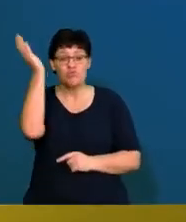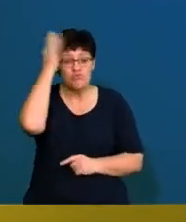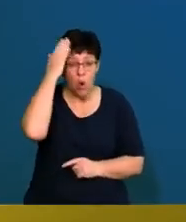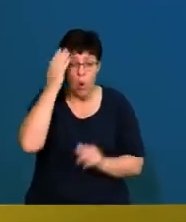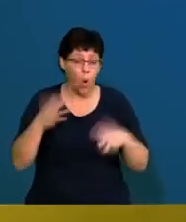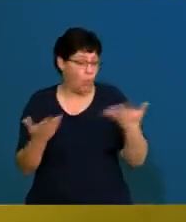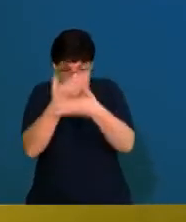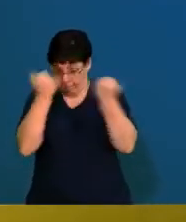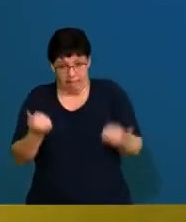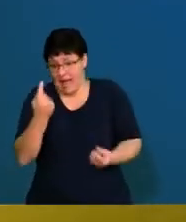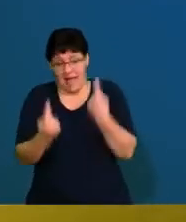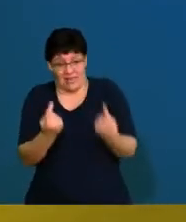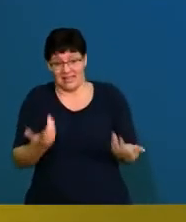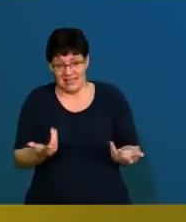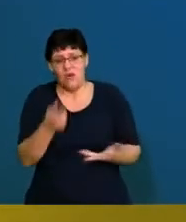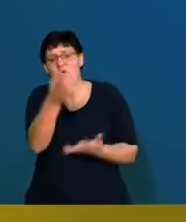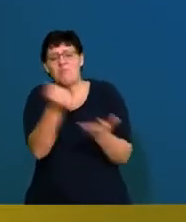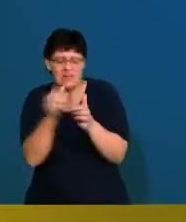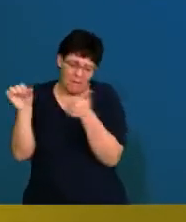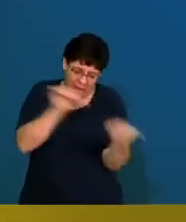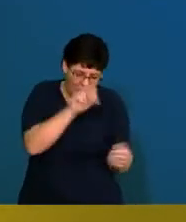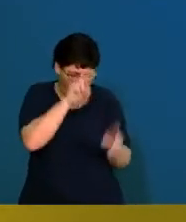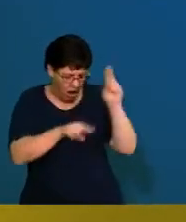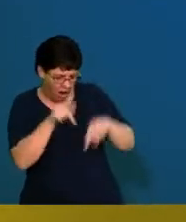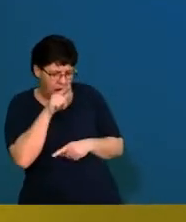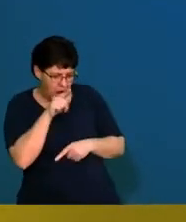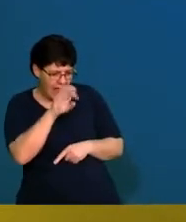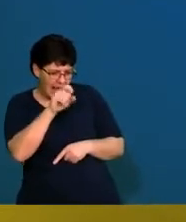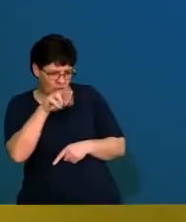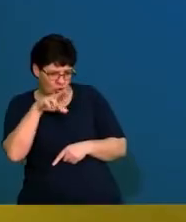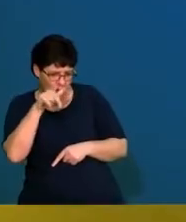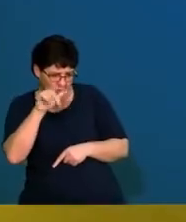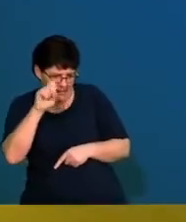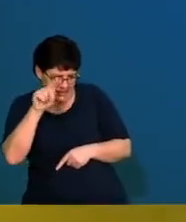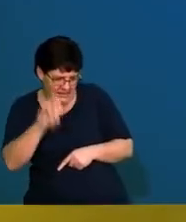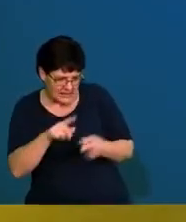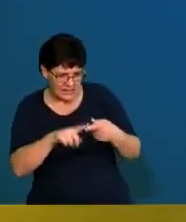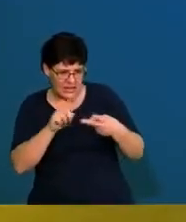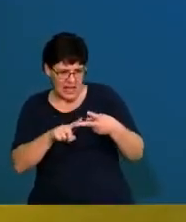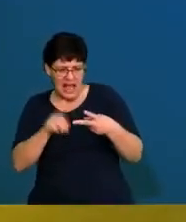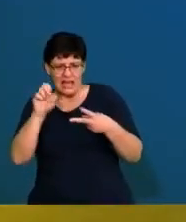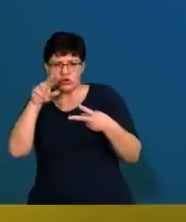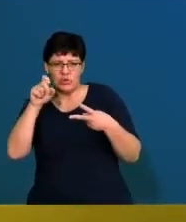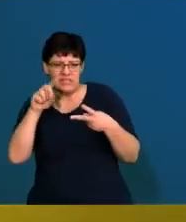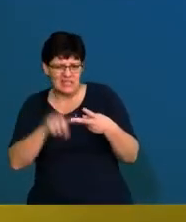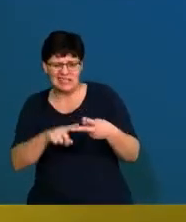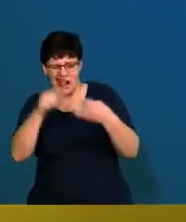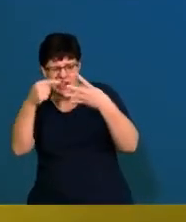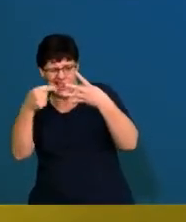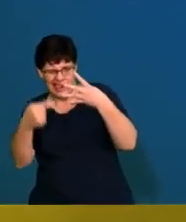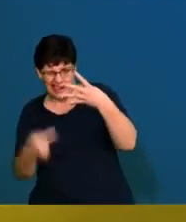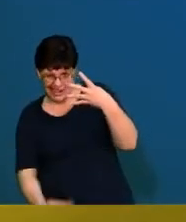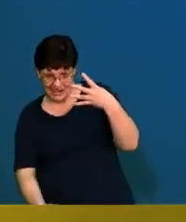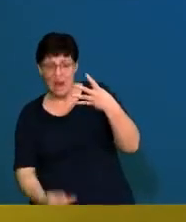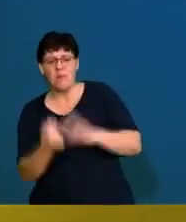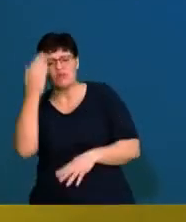these terms or we don't. So let's go back and revise the differences between electrolyte, electrolysis, electrode, the list goes